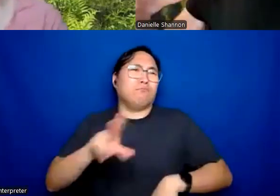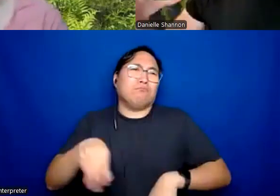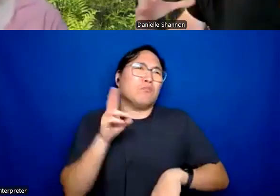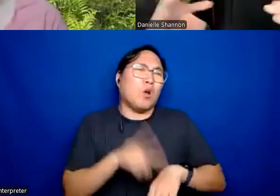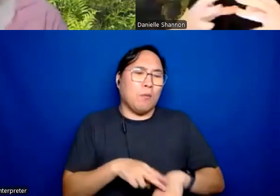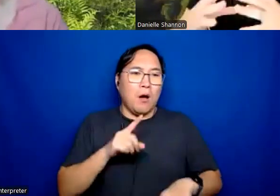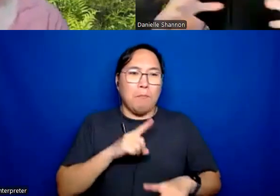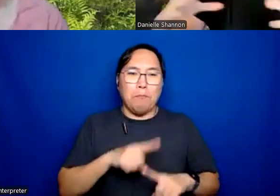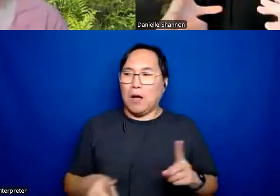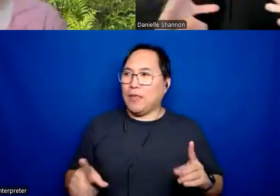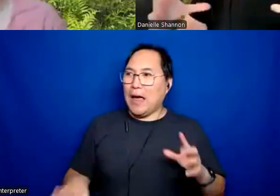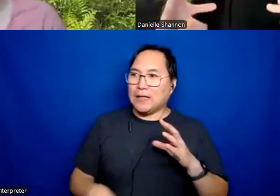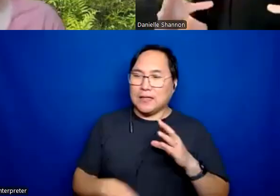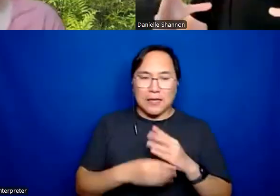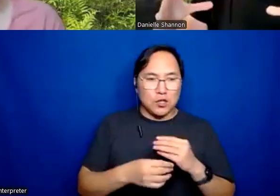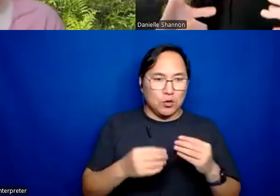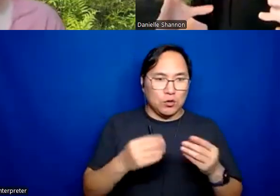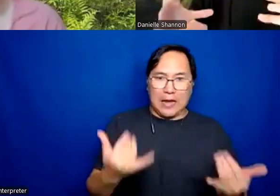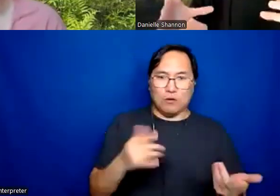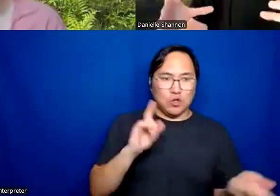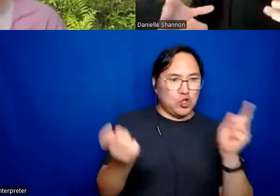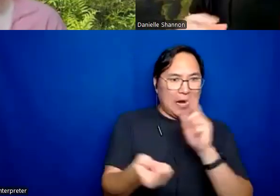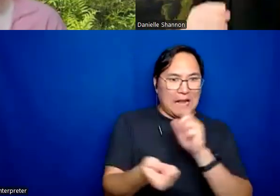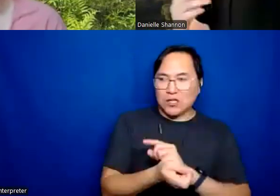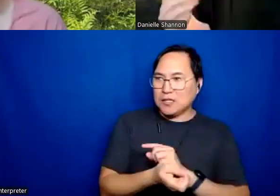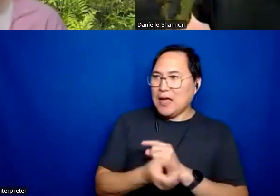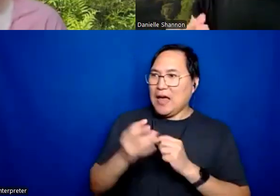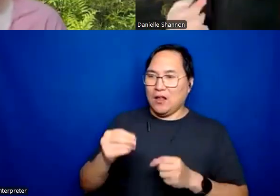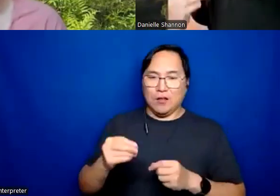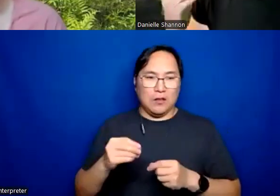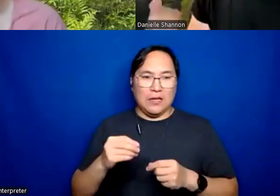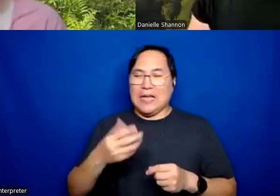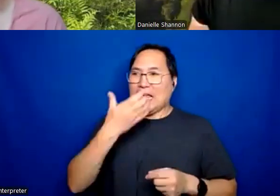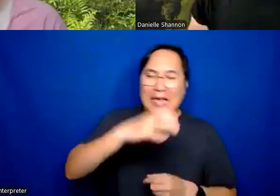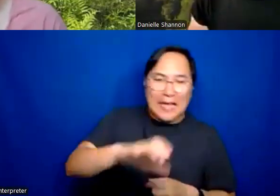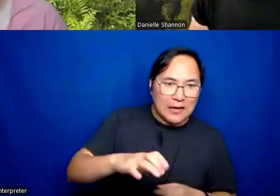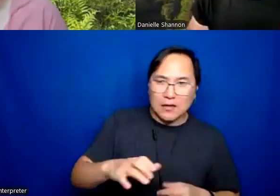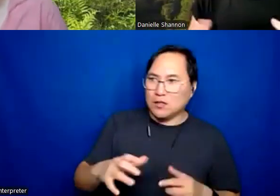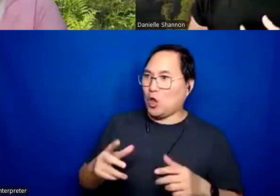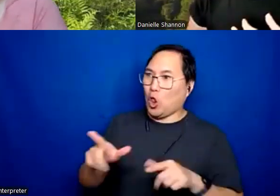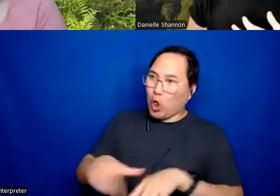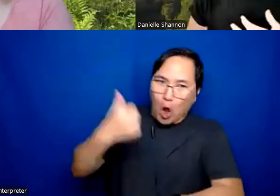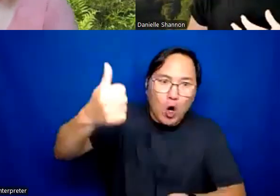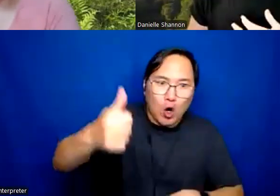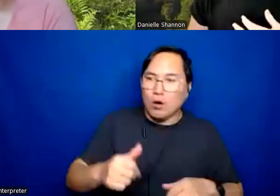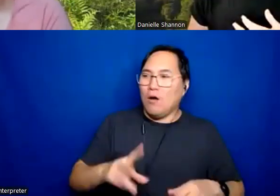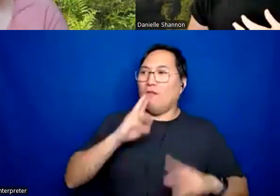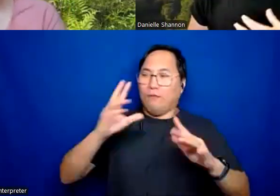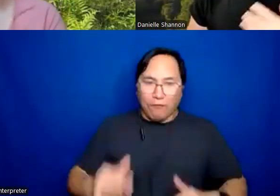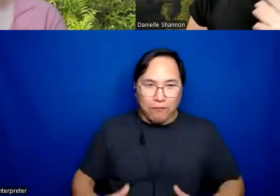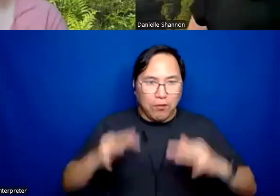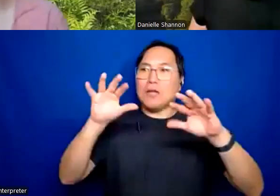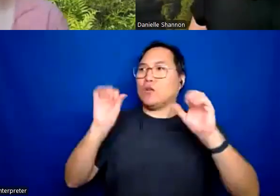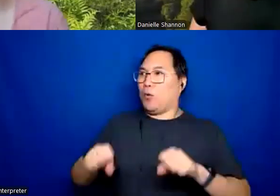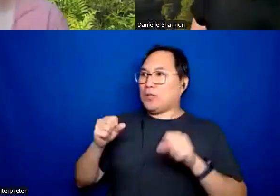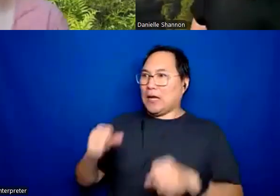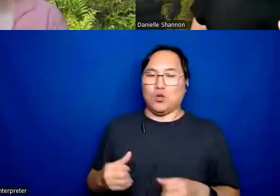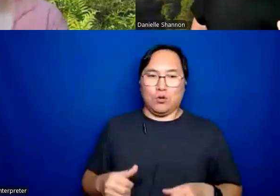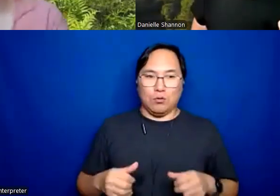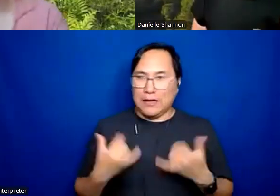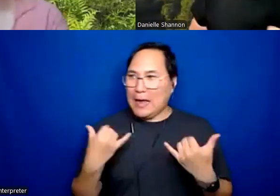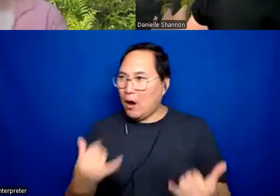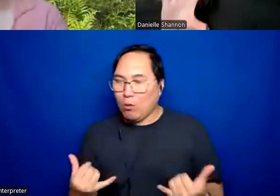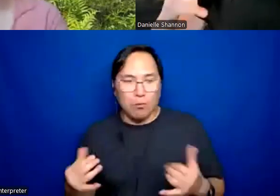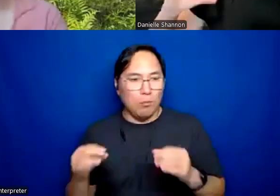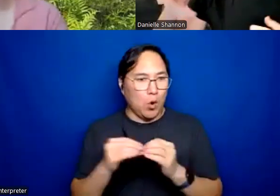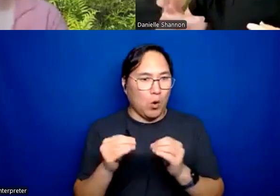the stressors in those time periods are increasing. So extreme heat, extreme floods. And so there are resources out there